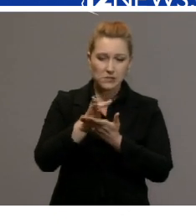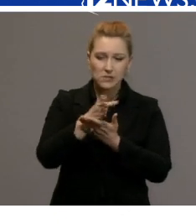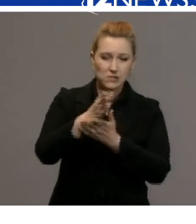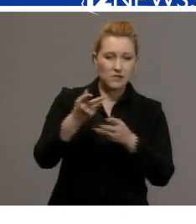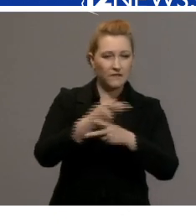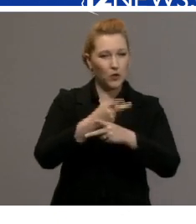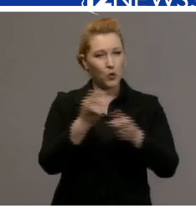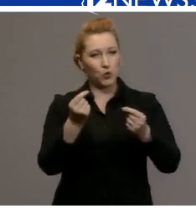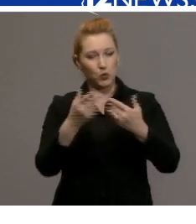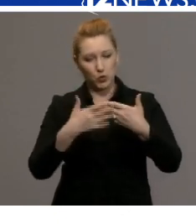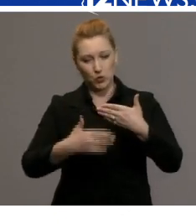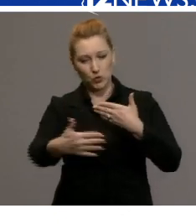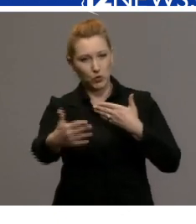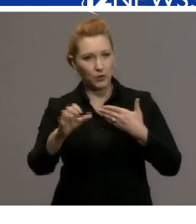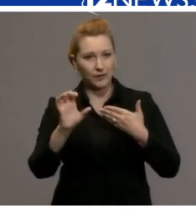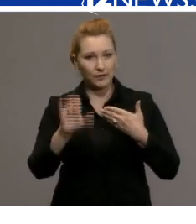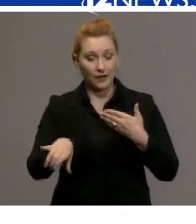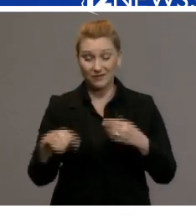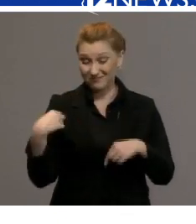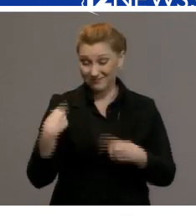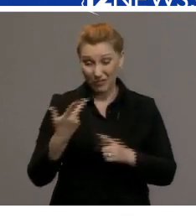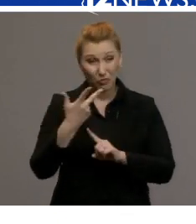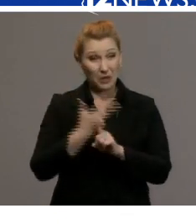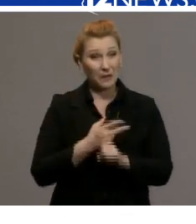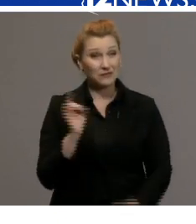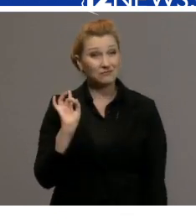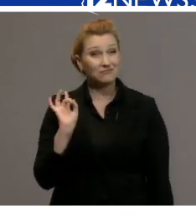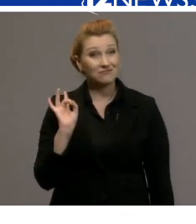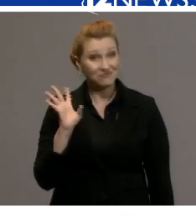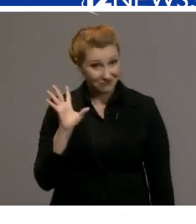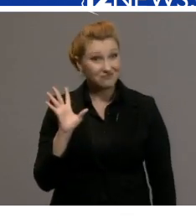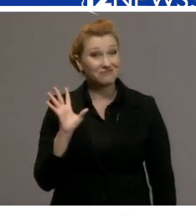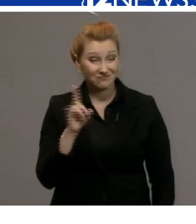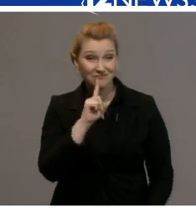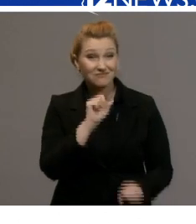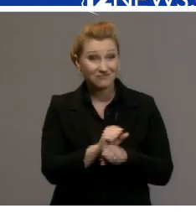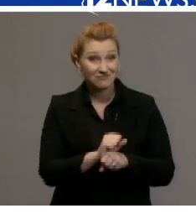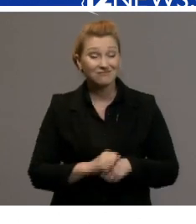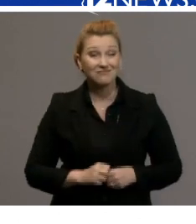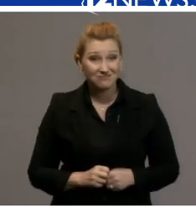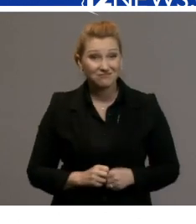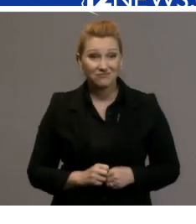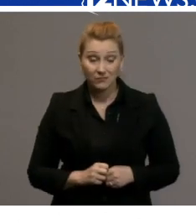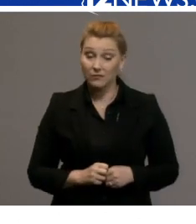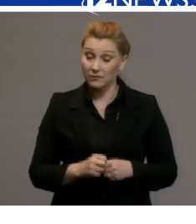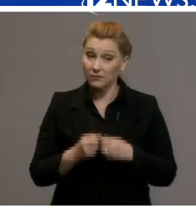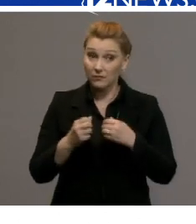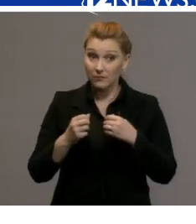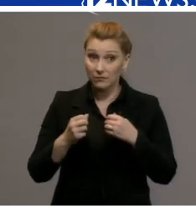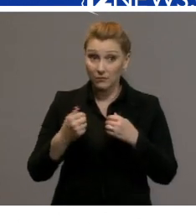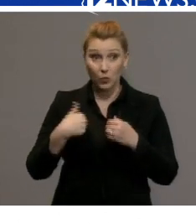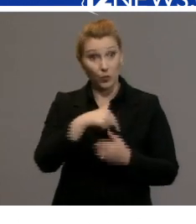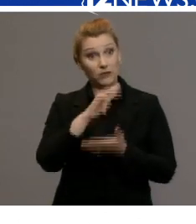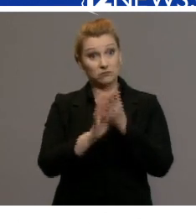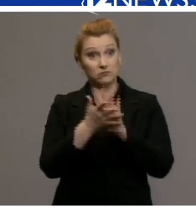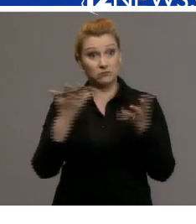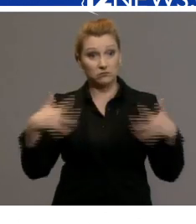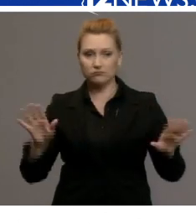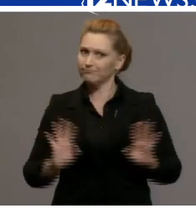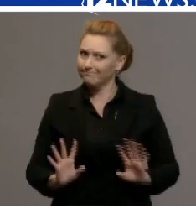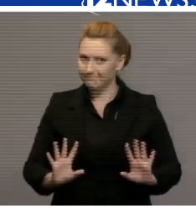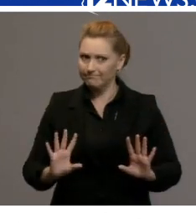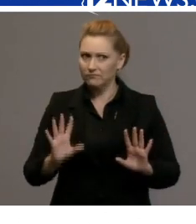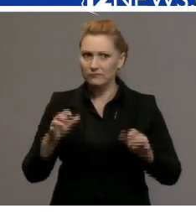3 months for all of us. There's more to do, but we're heading in the right direction, and it's a